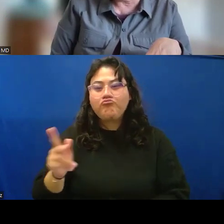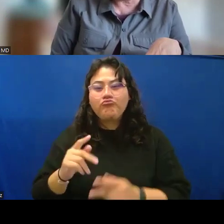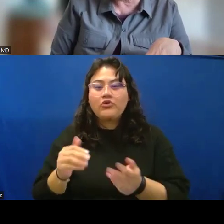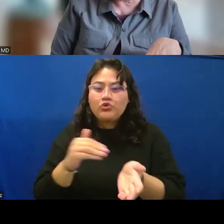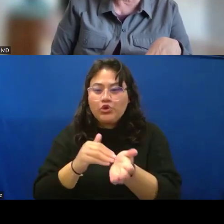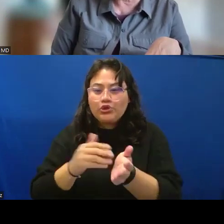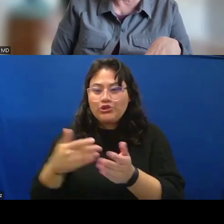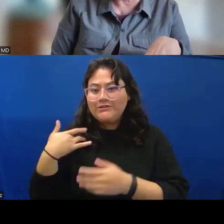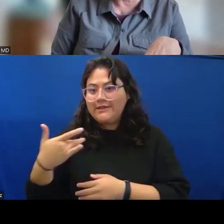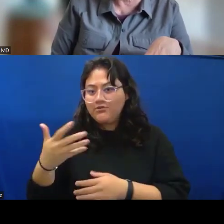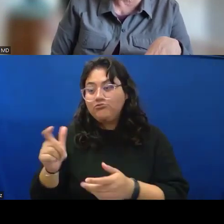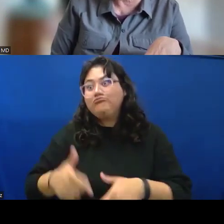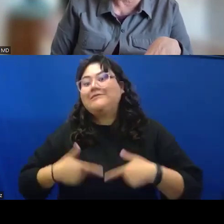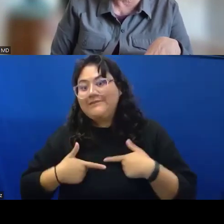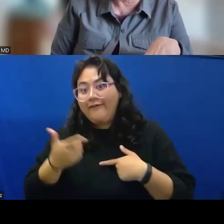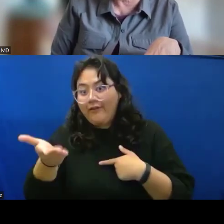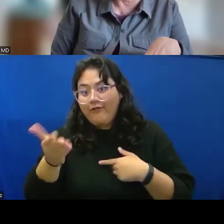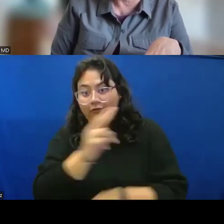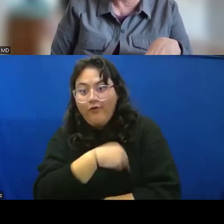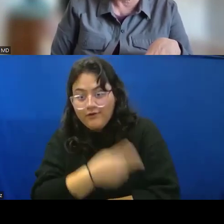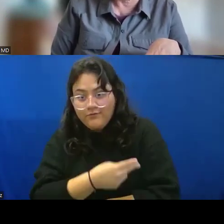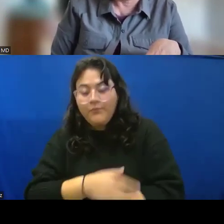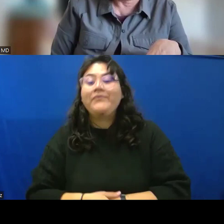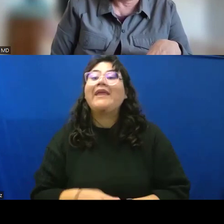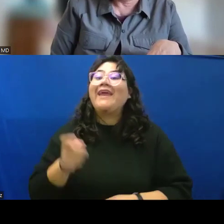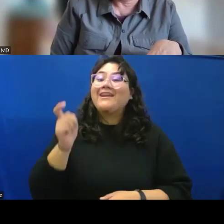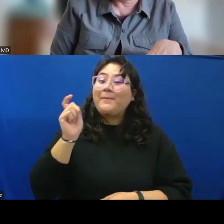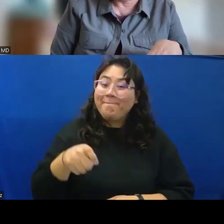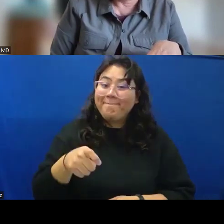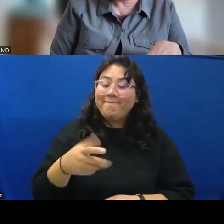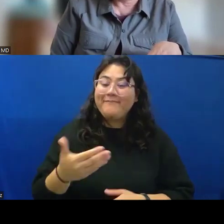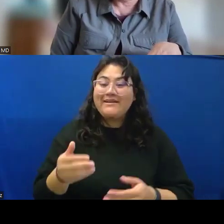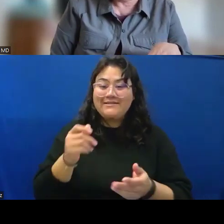And then you have to pass the specialty board exam.